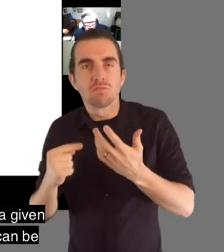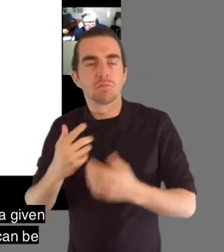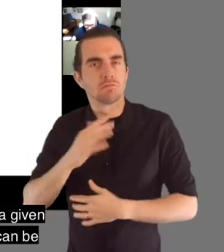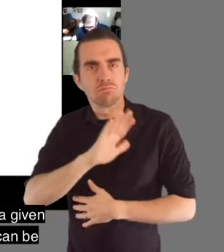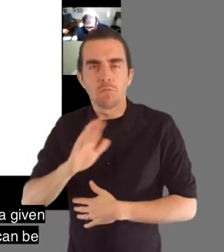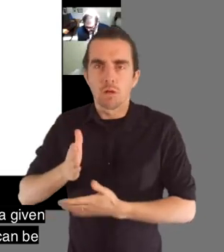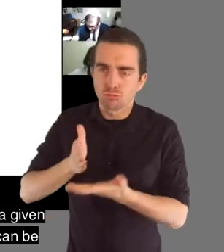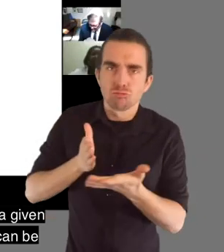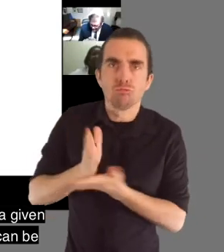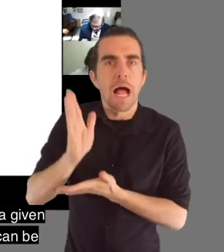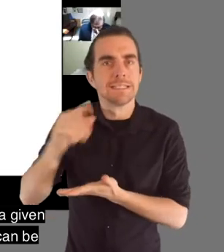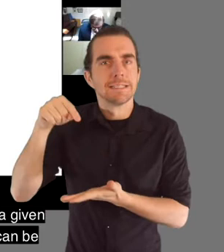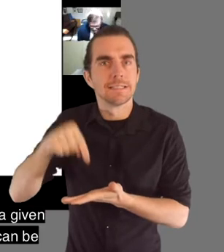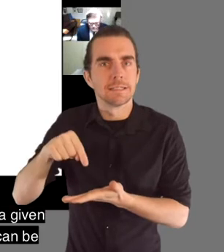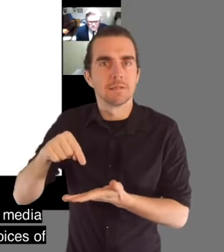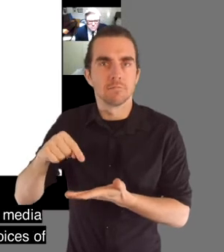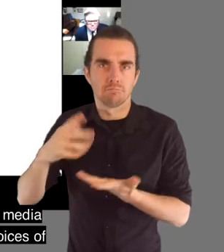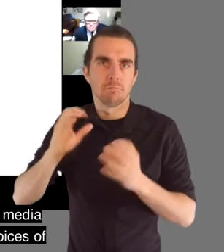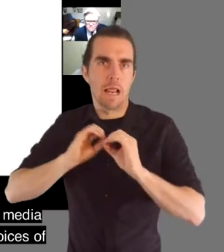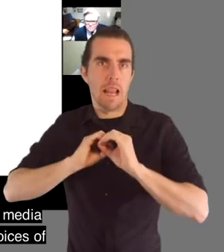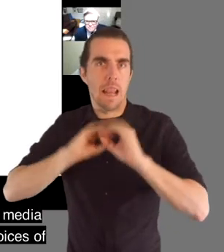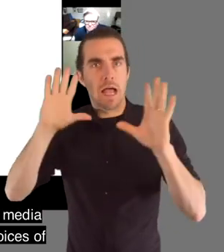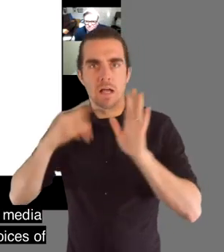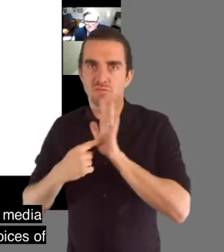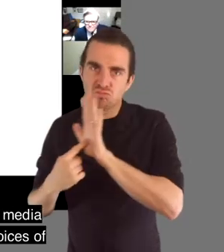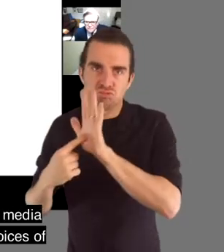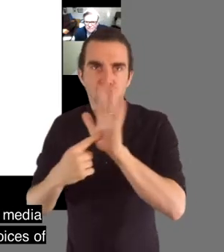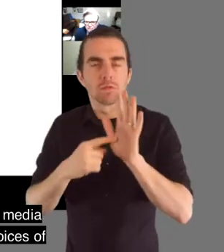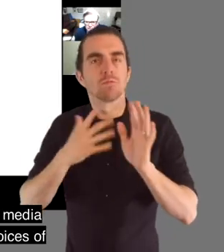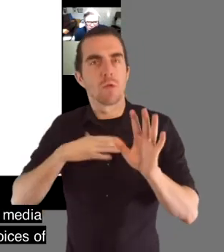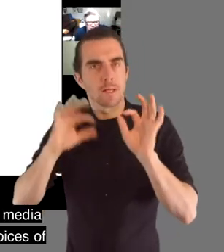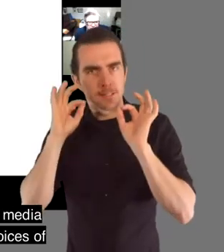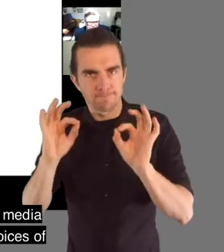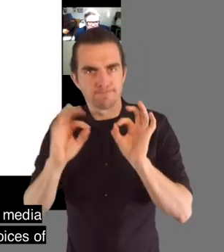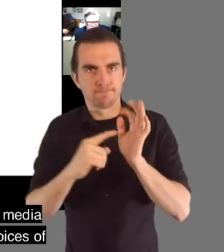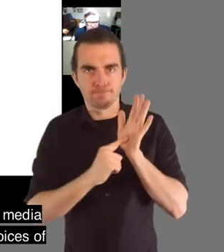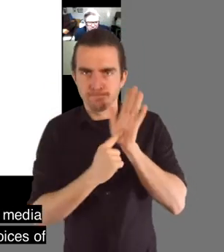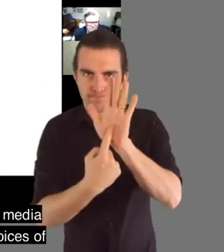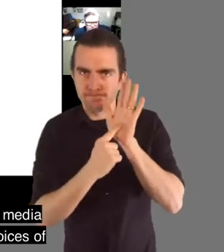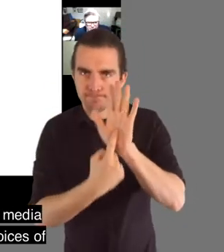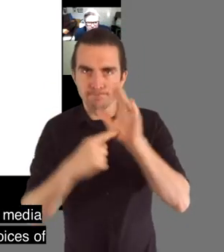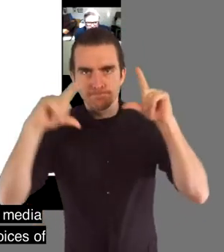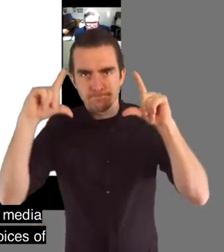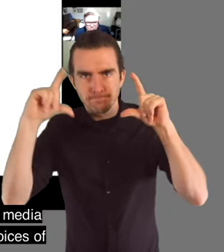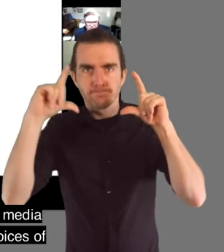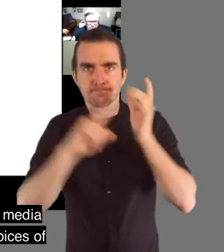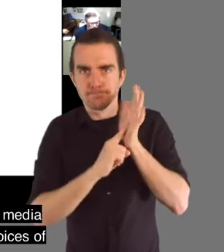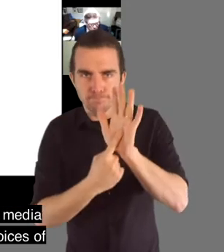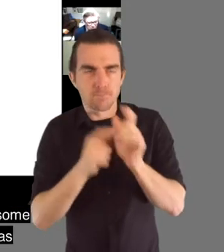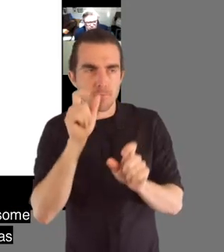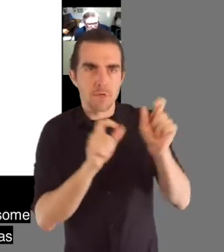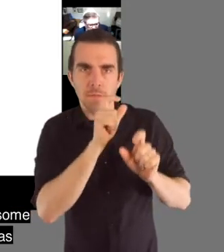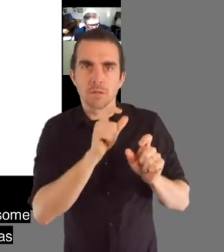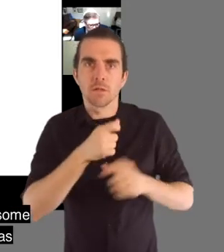Disability issues and rights can be very well communicated using the media to promote accurate images and voices